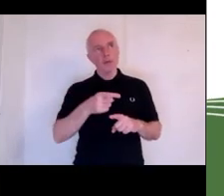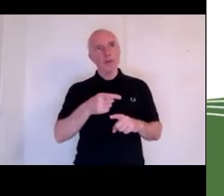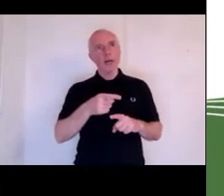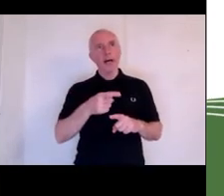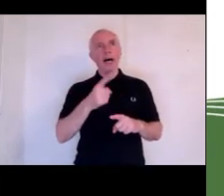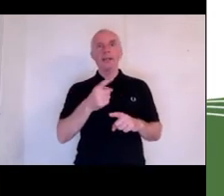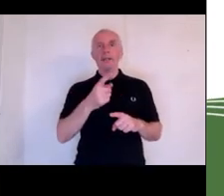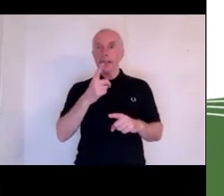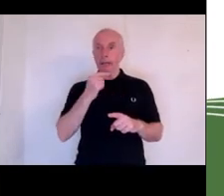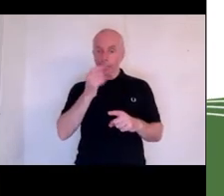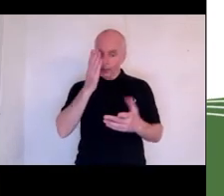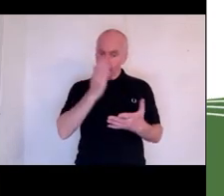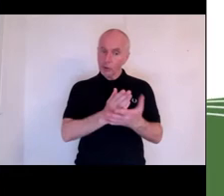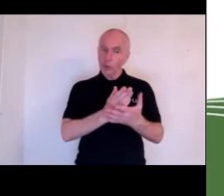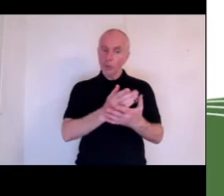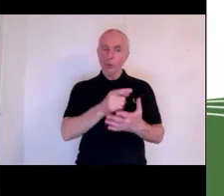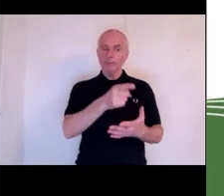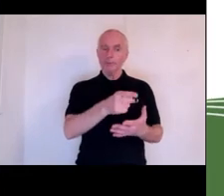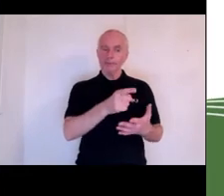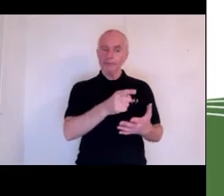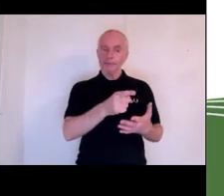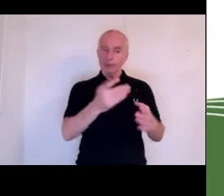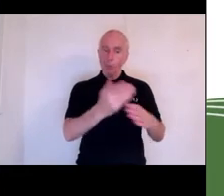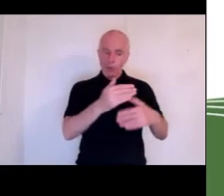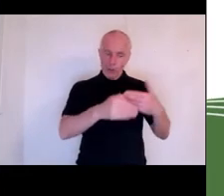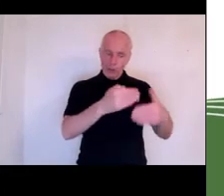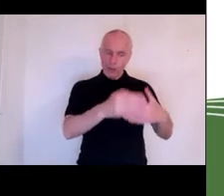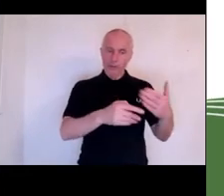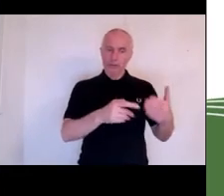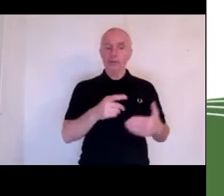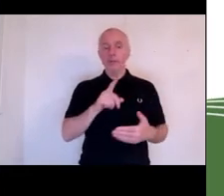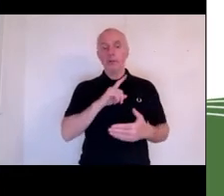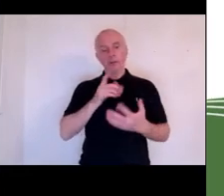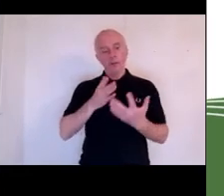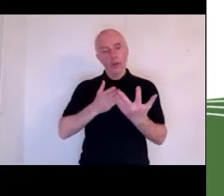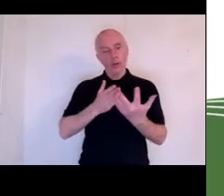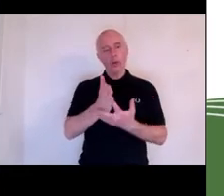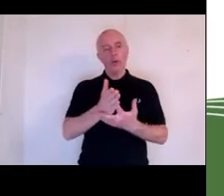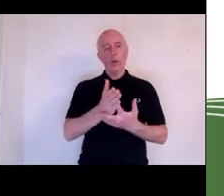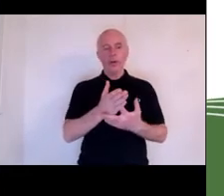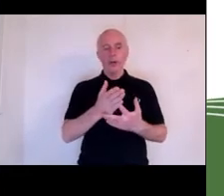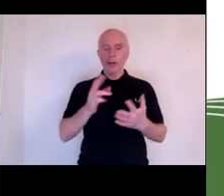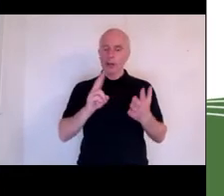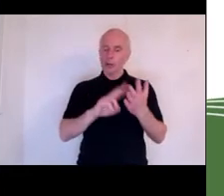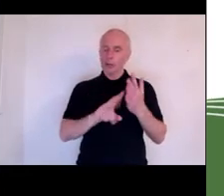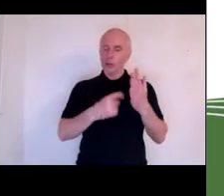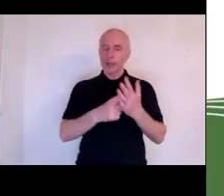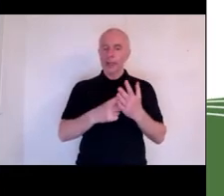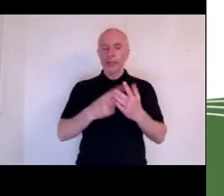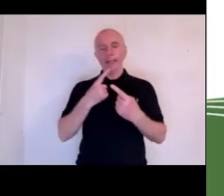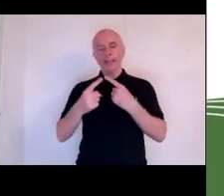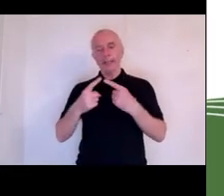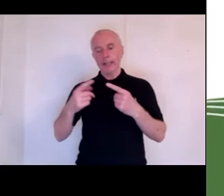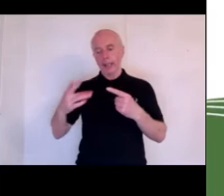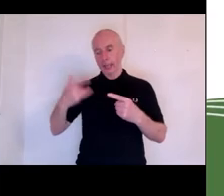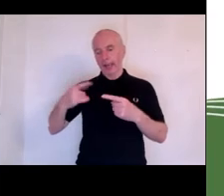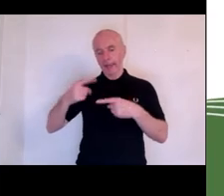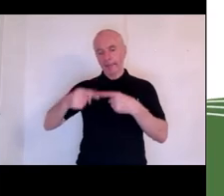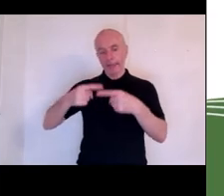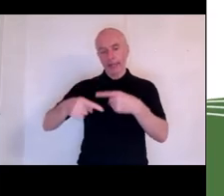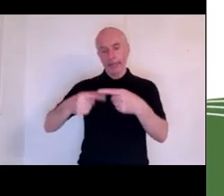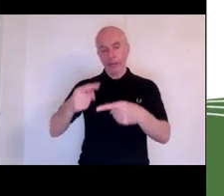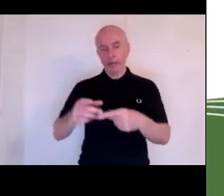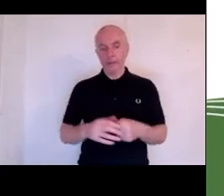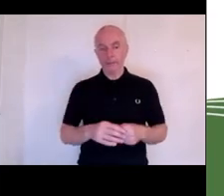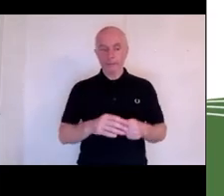be quite sure of it. And that's because it's gone through this nuclear data life cycle that's on the left. In the nuclear data life cycle we have quite a rigid